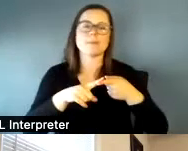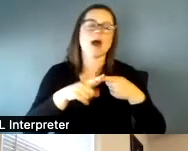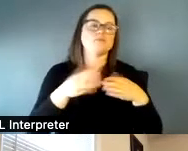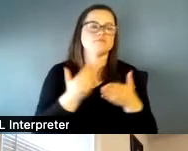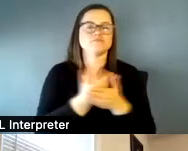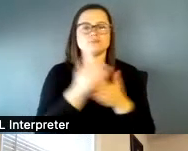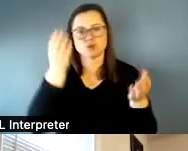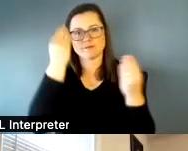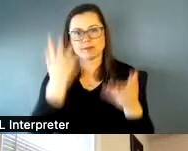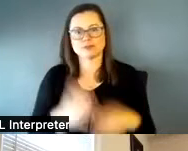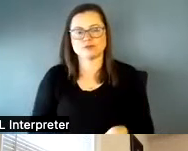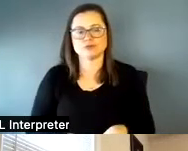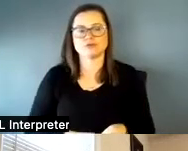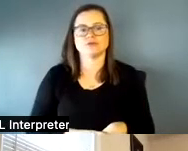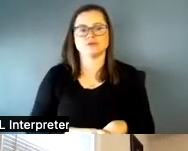when